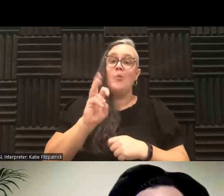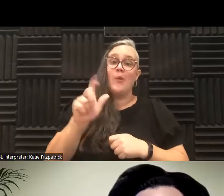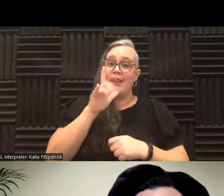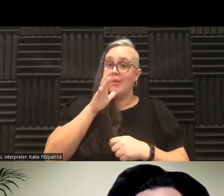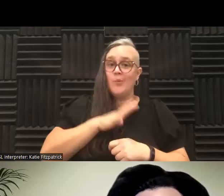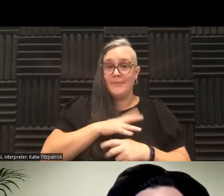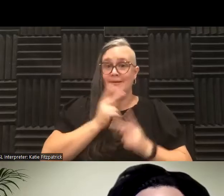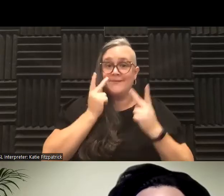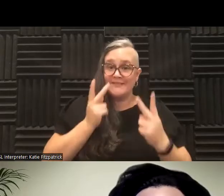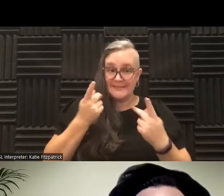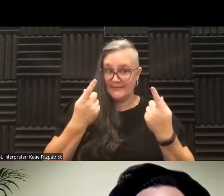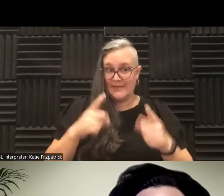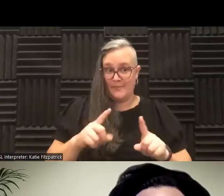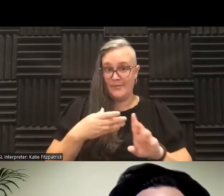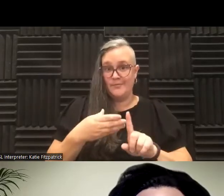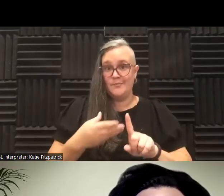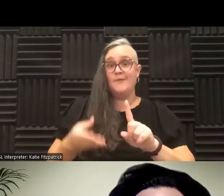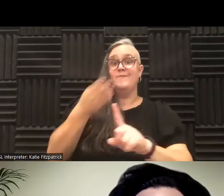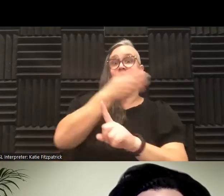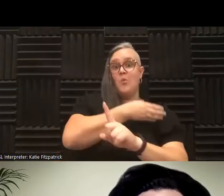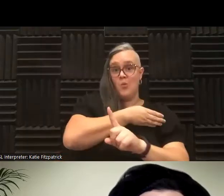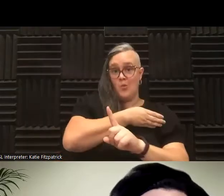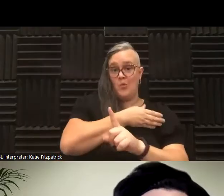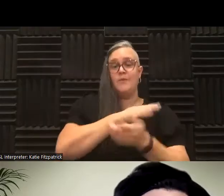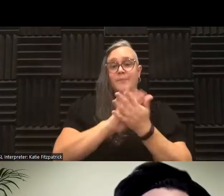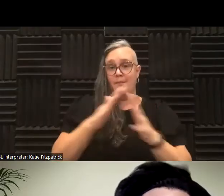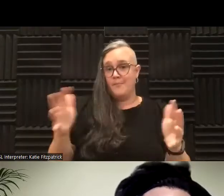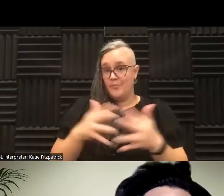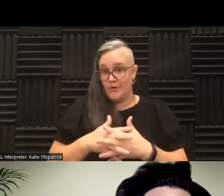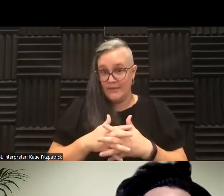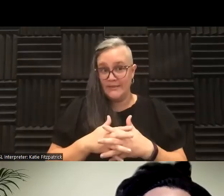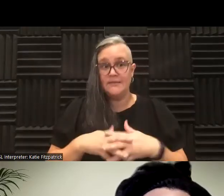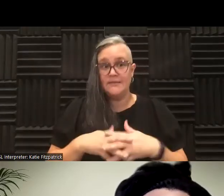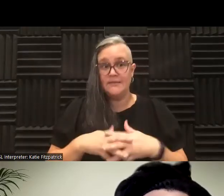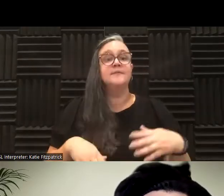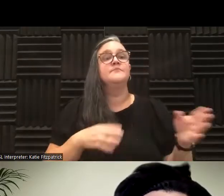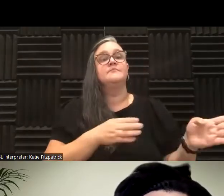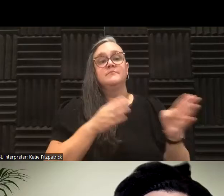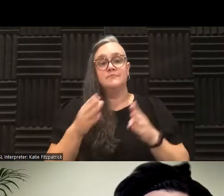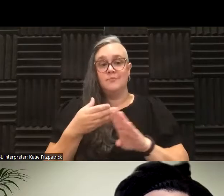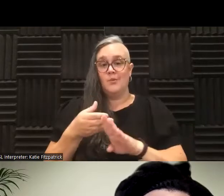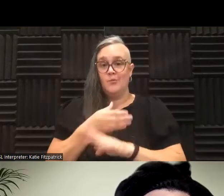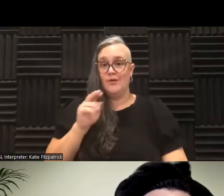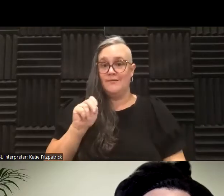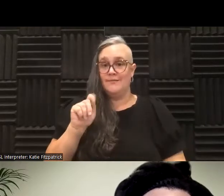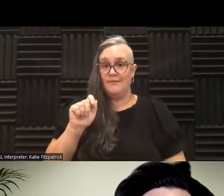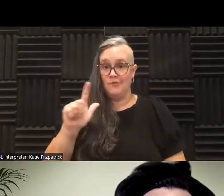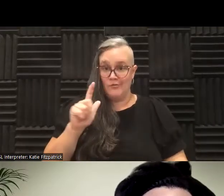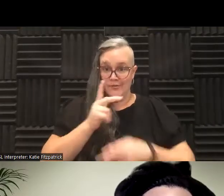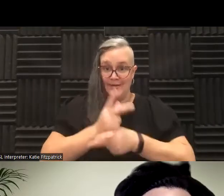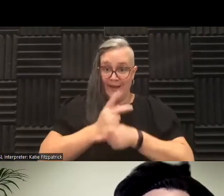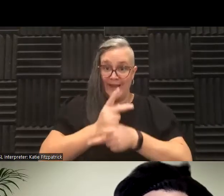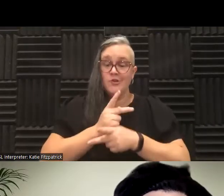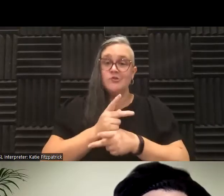happen before a pregnancy occurs, prenatal care that folks